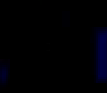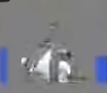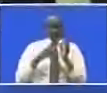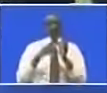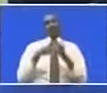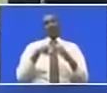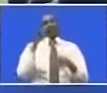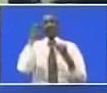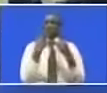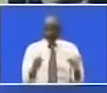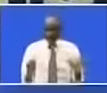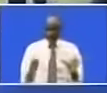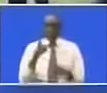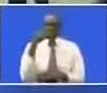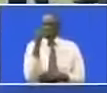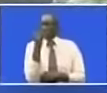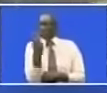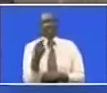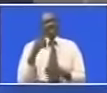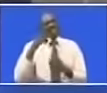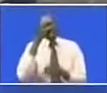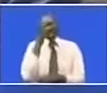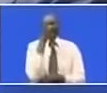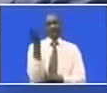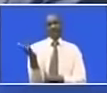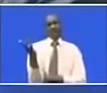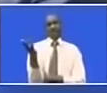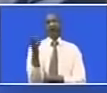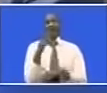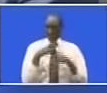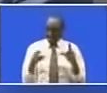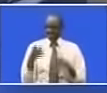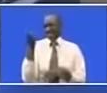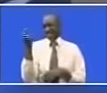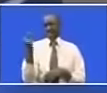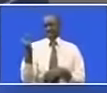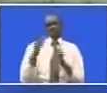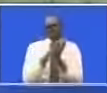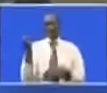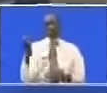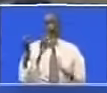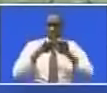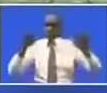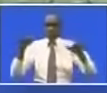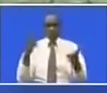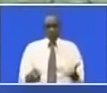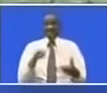University, kilometers away in Nyeri. But the distance is half the story of the altar. This altar, which is